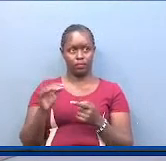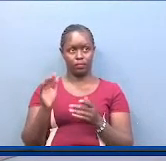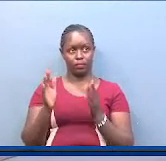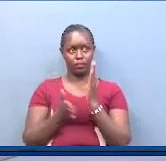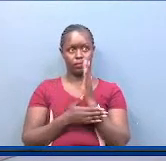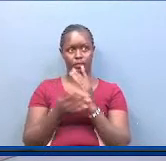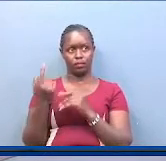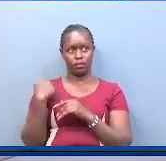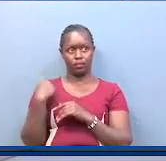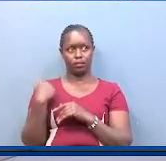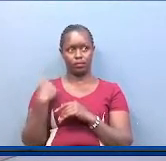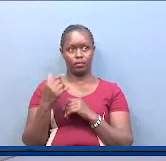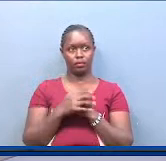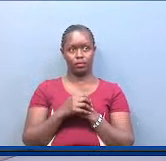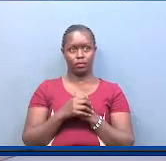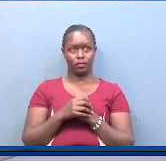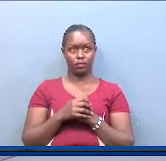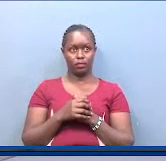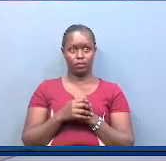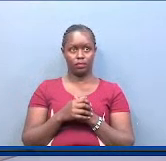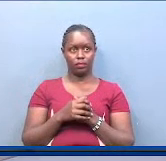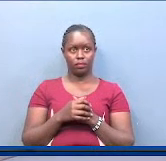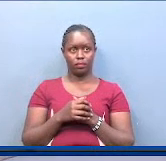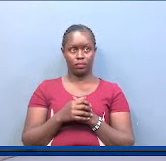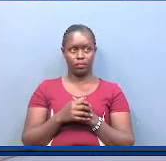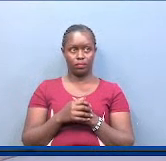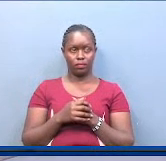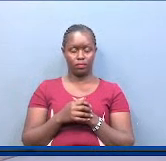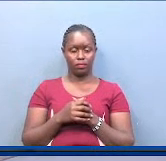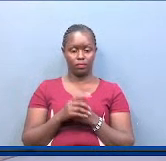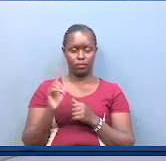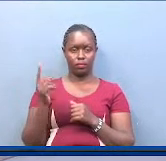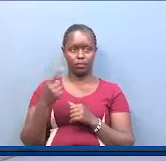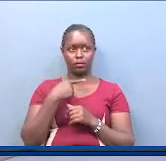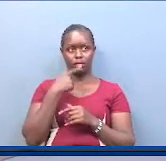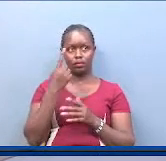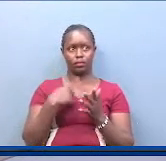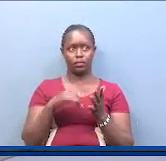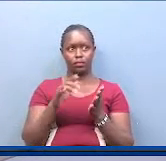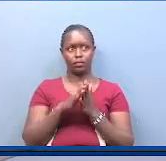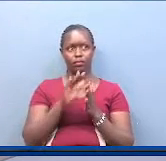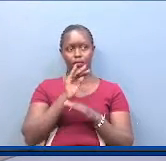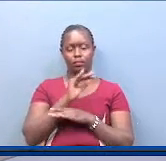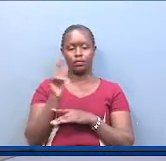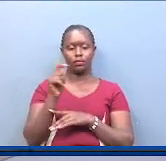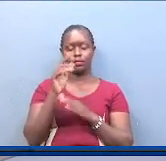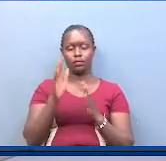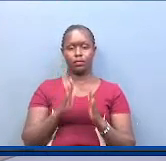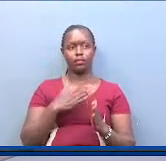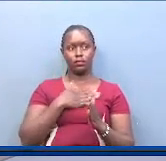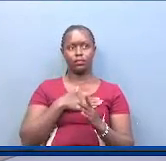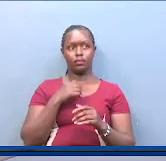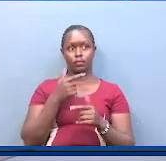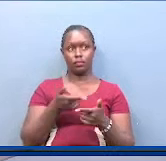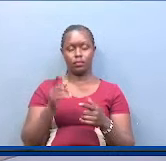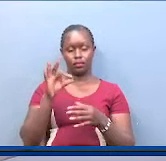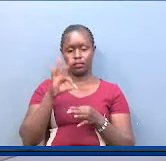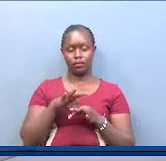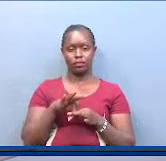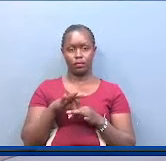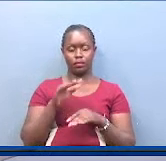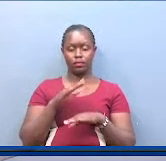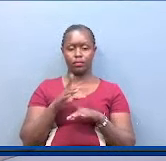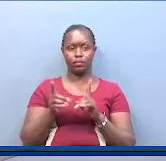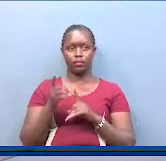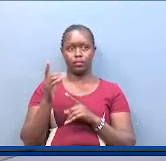numbers and poverty. All right, Julia, your closing remarks. First of all, I would like to urge every Kenyan to actually vote on